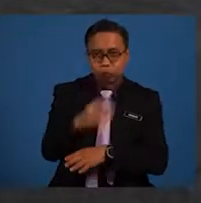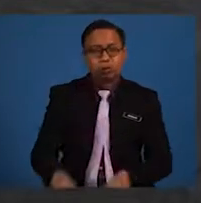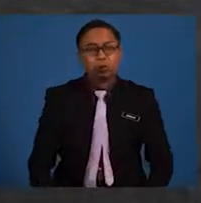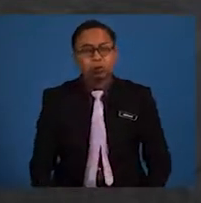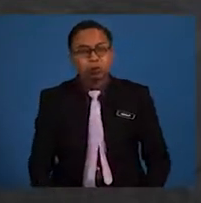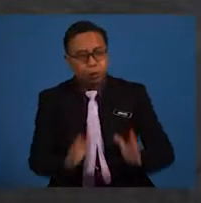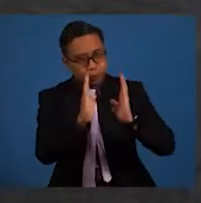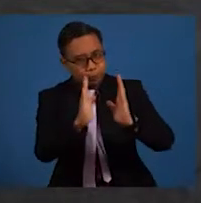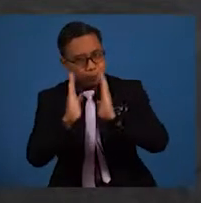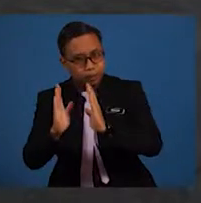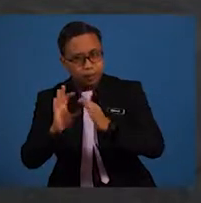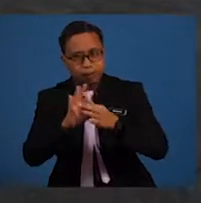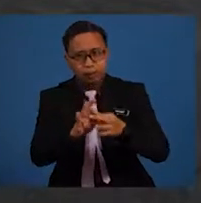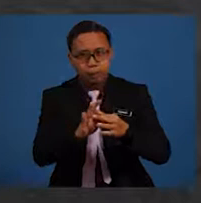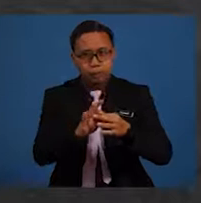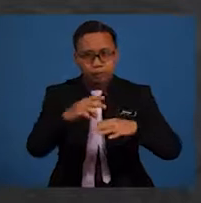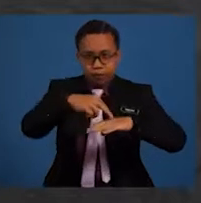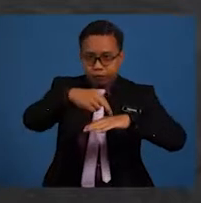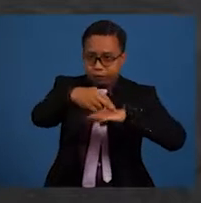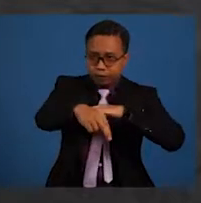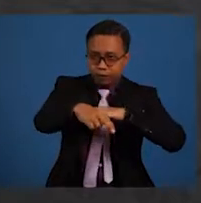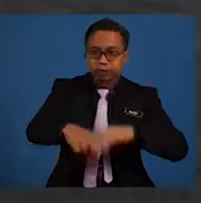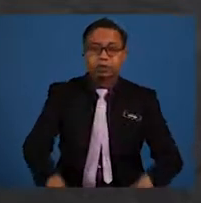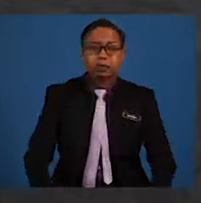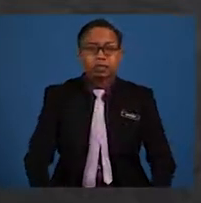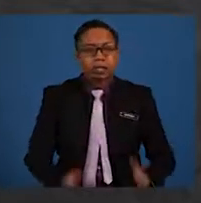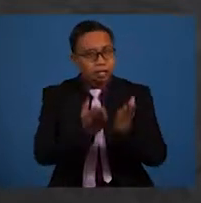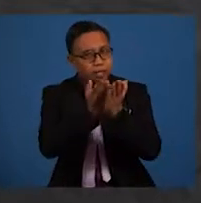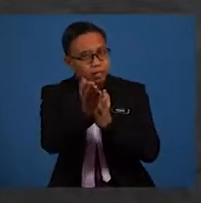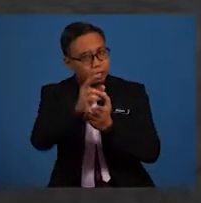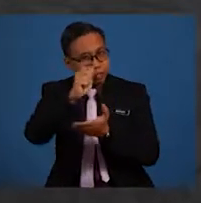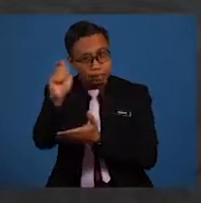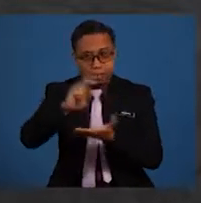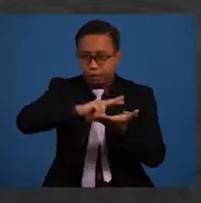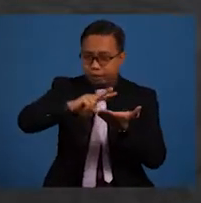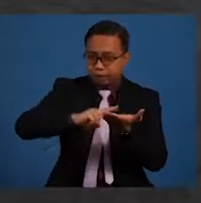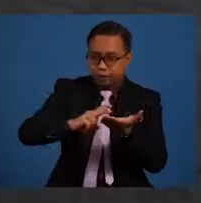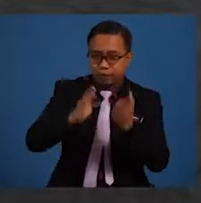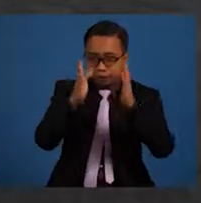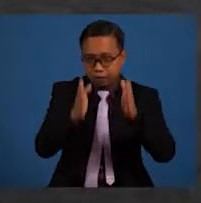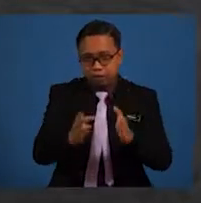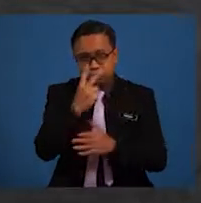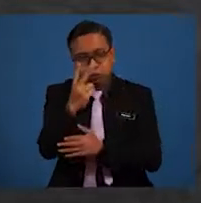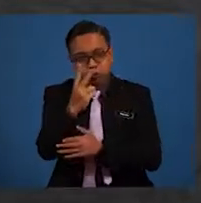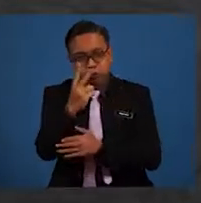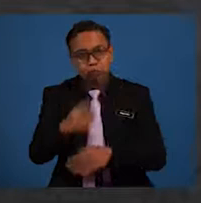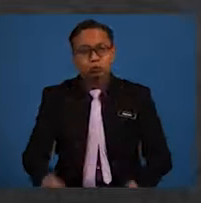the parts of reference that directs the reader to the exact